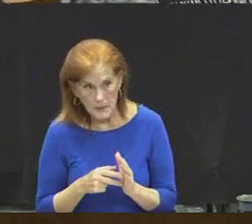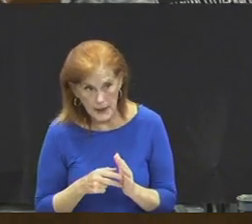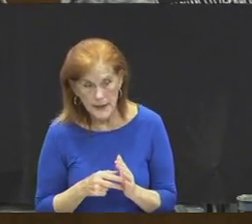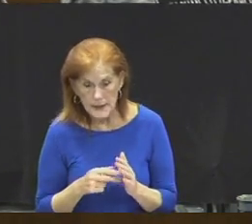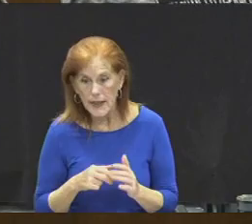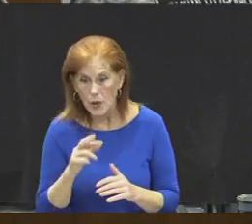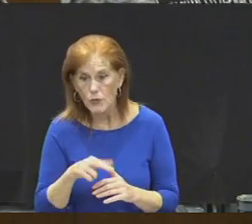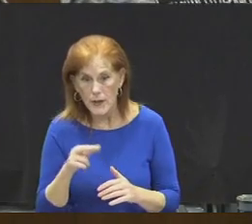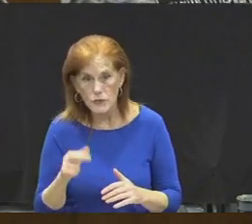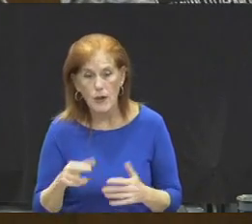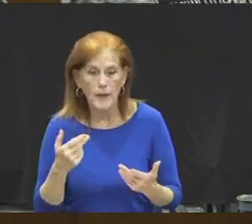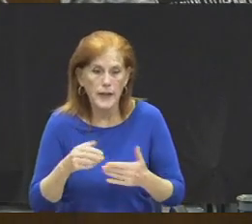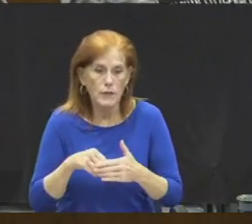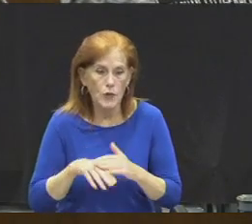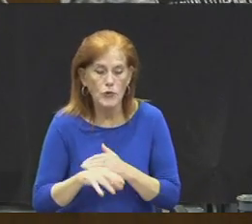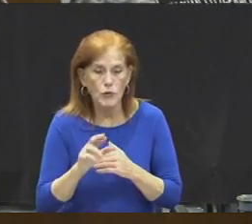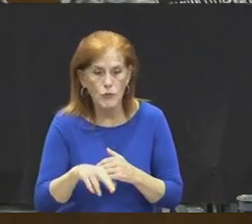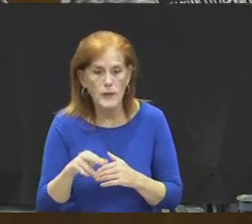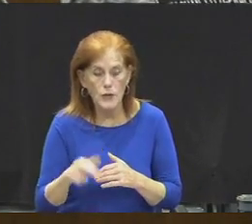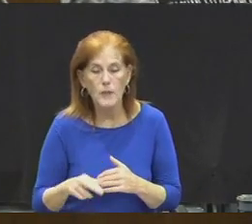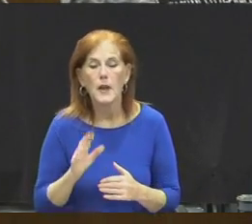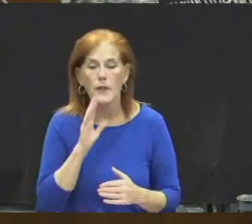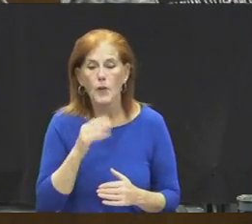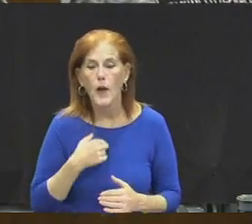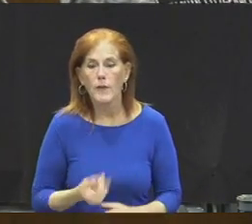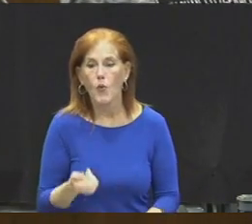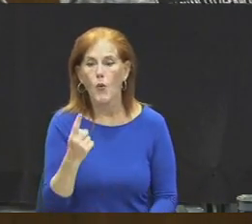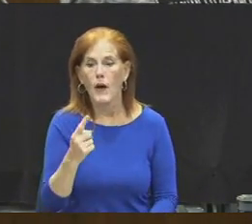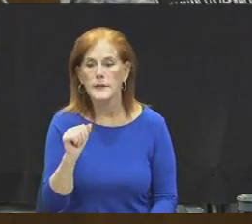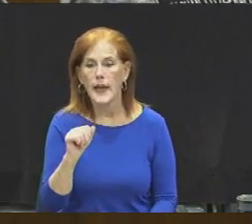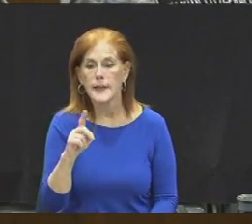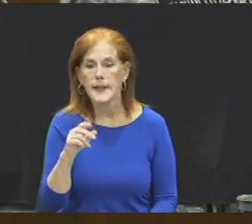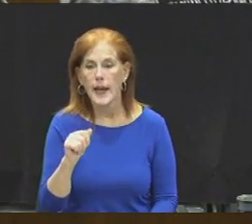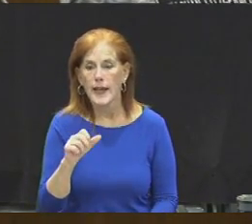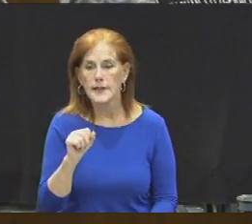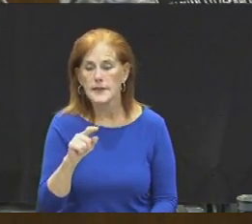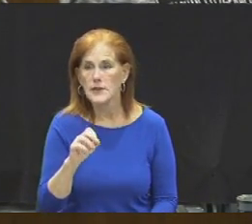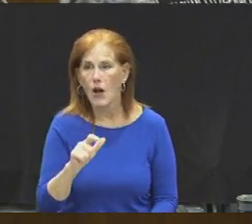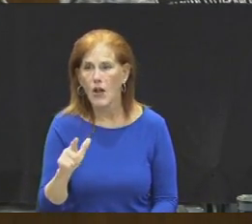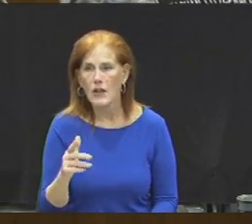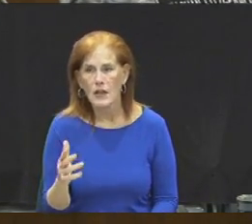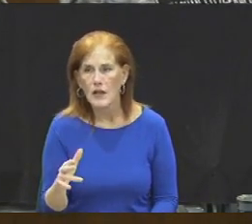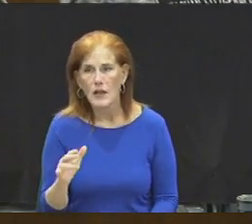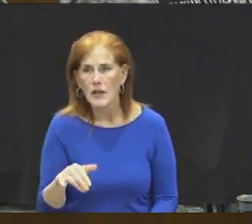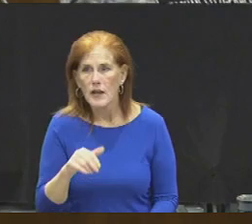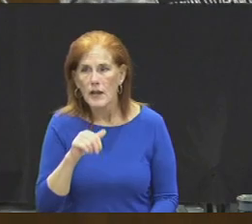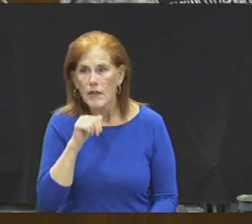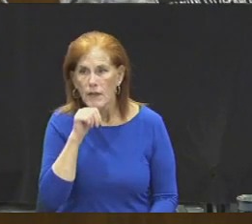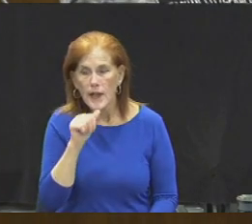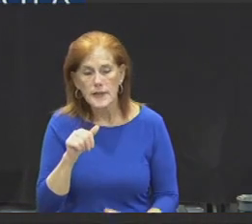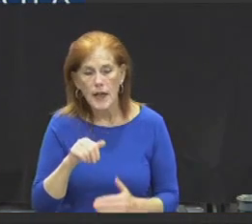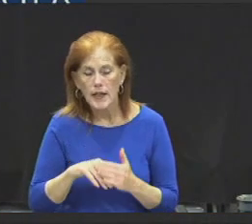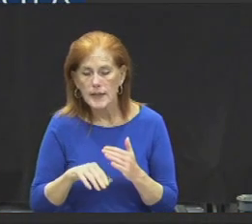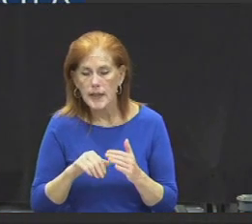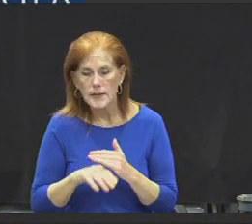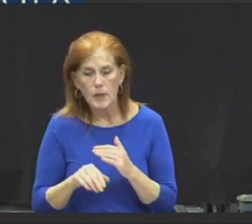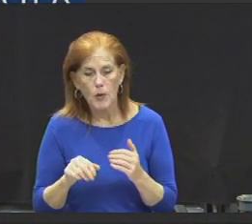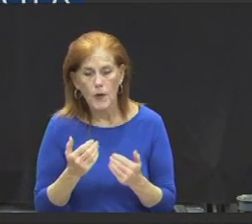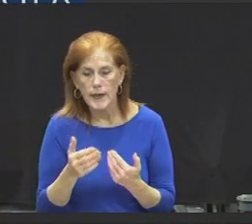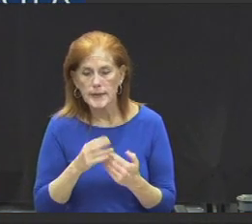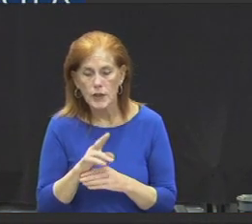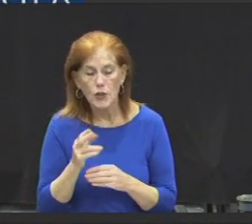of restrooms, like if you go into a restroom, that there's an ADA stall. Right, and that's not accessible for so many people. That's